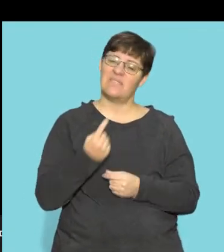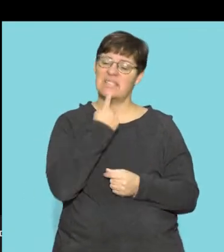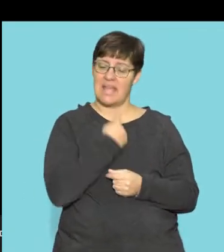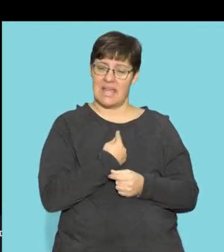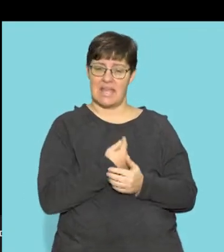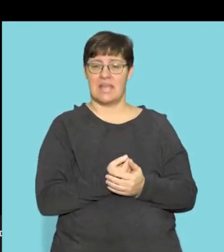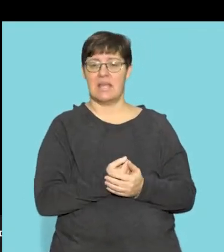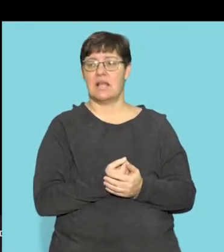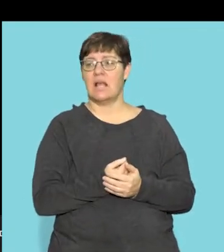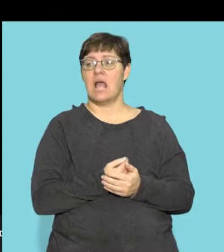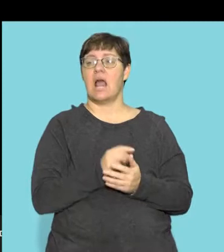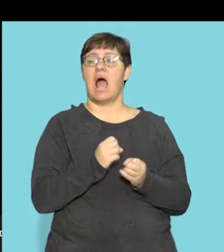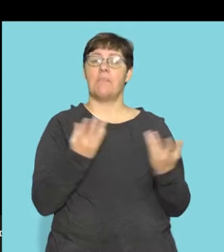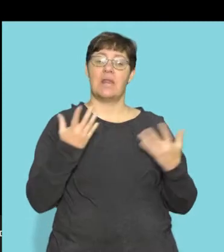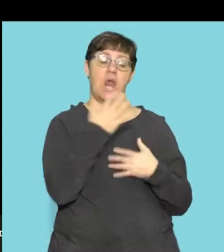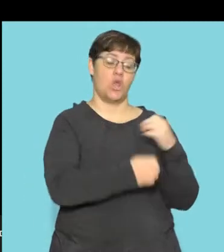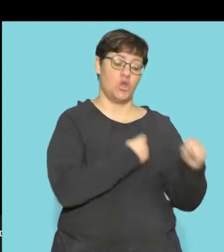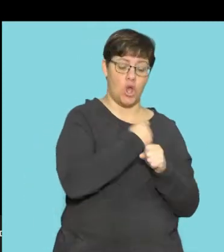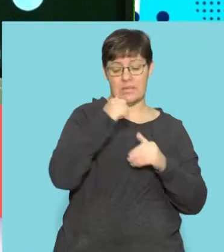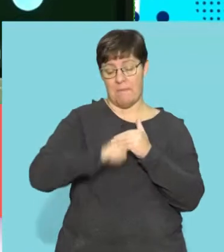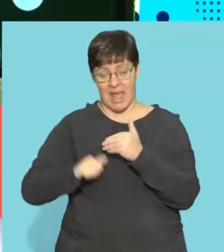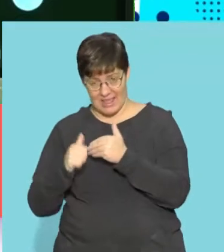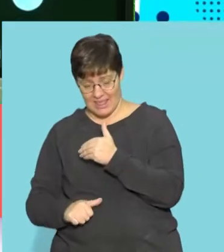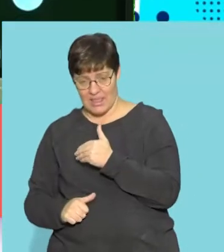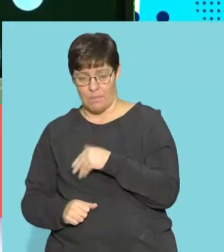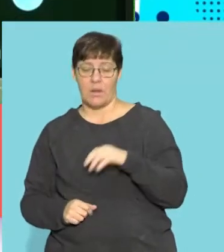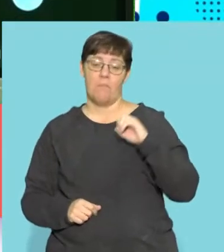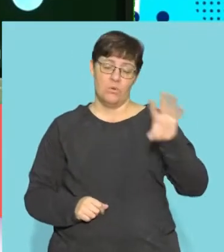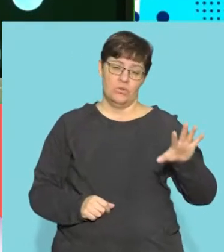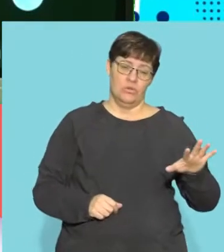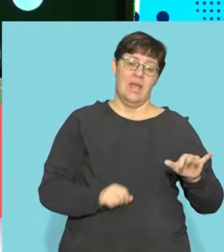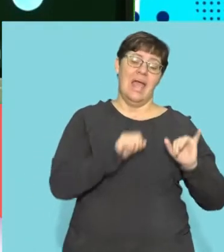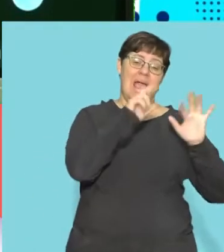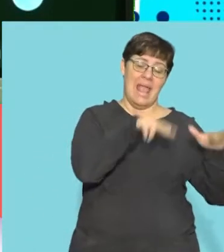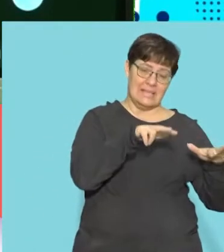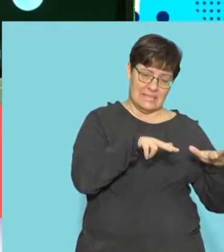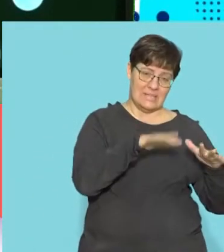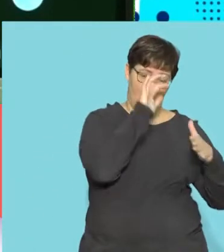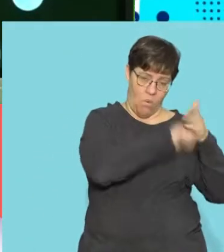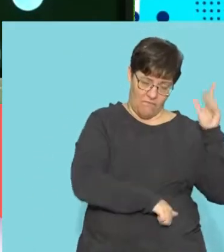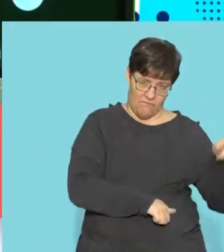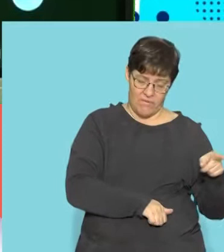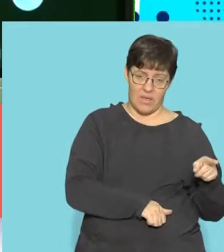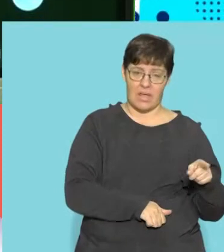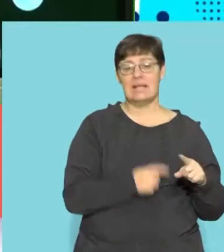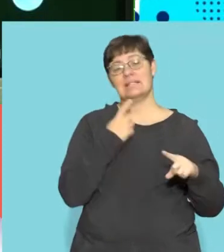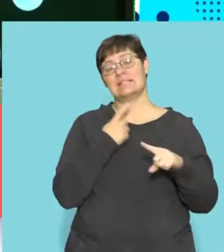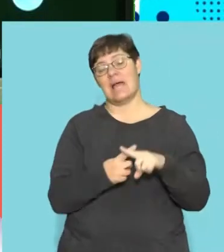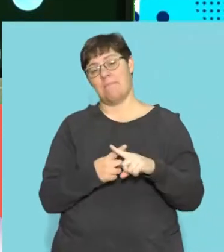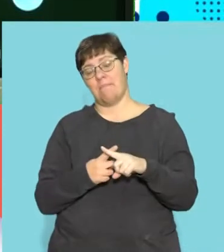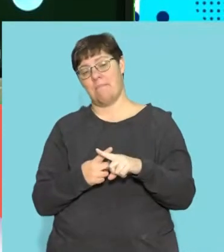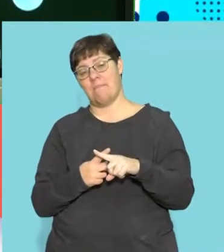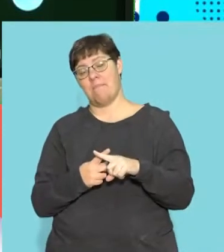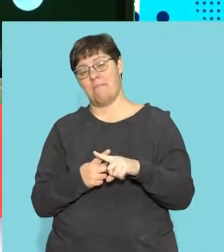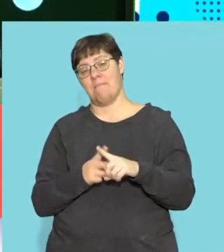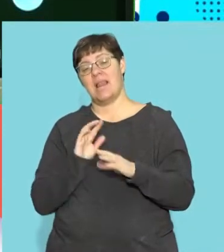us, we want this as years and months, then you would subtract 18 from that number and multiply whatever you